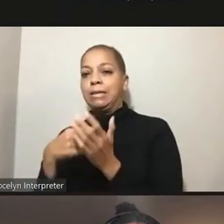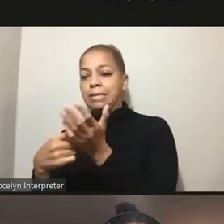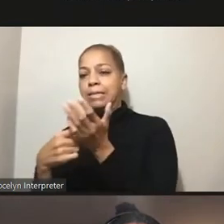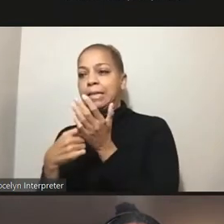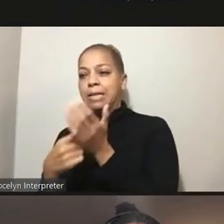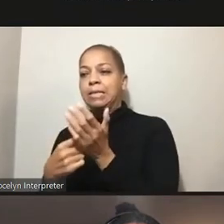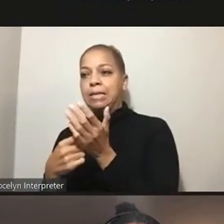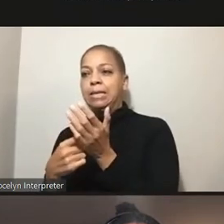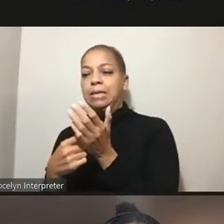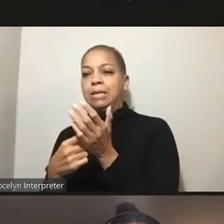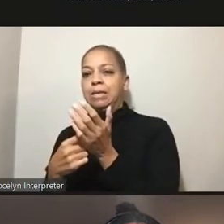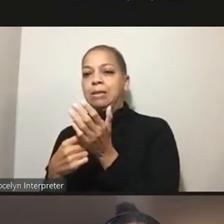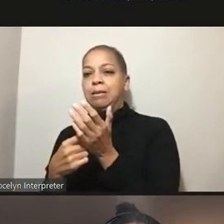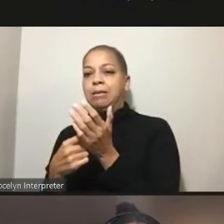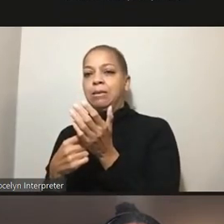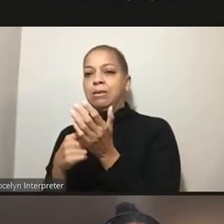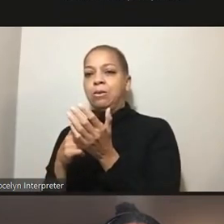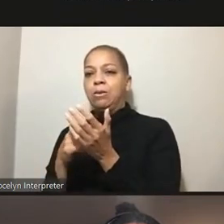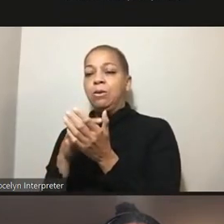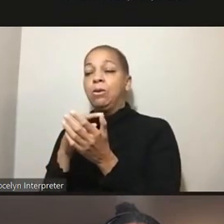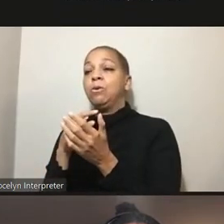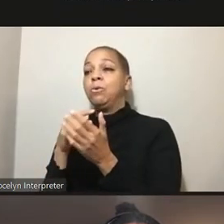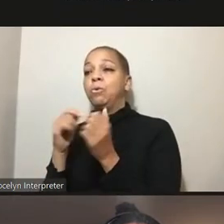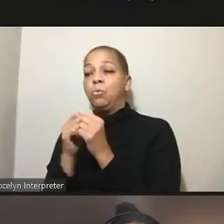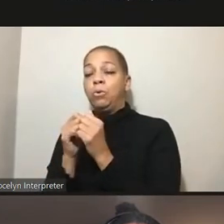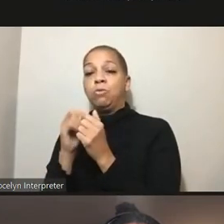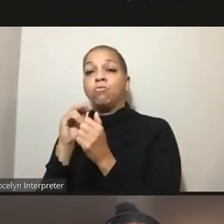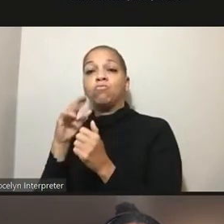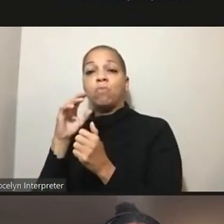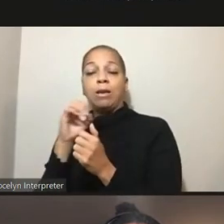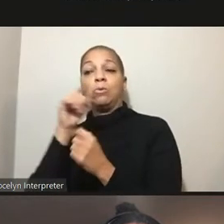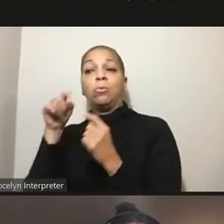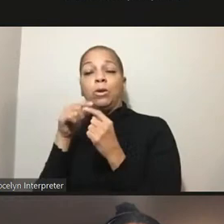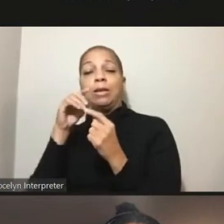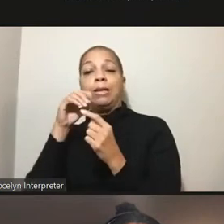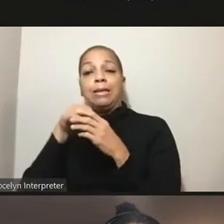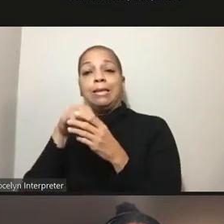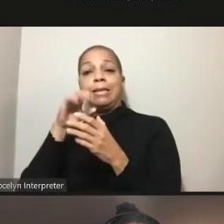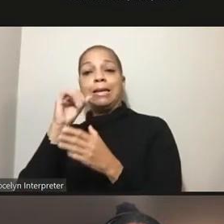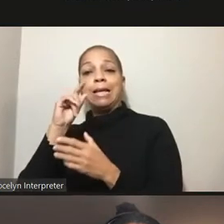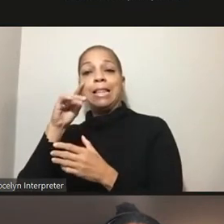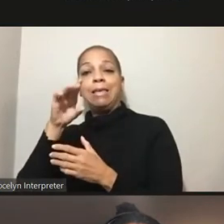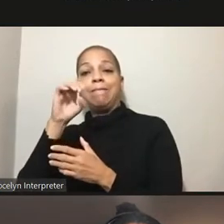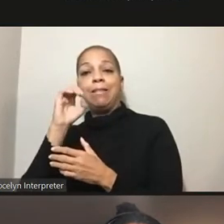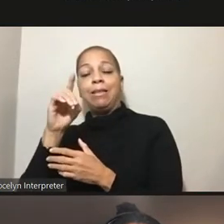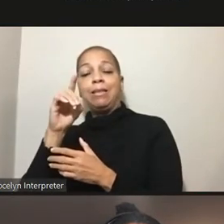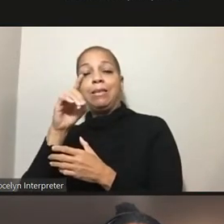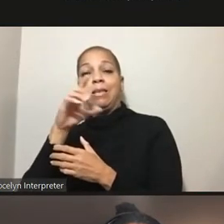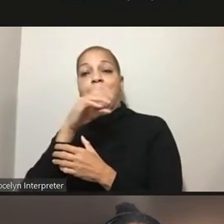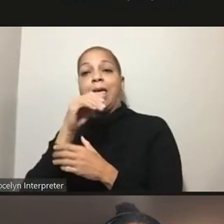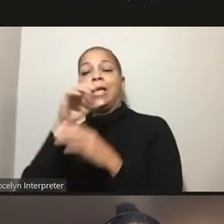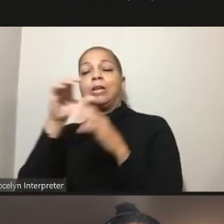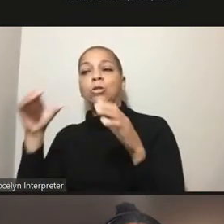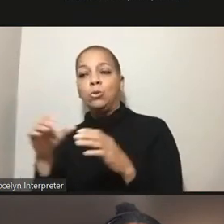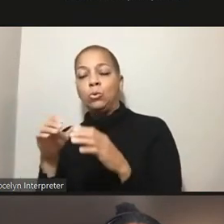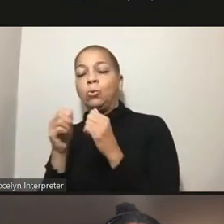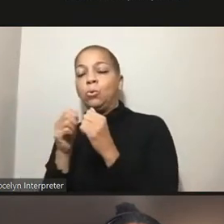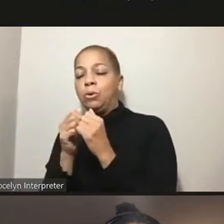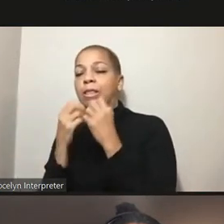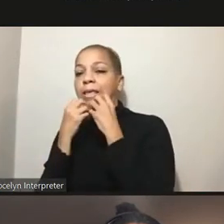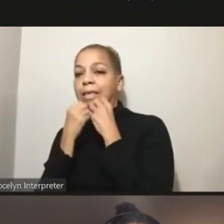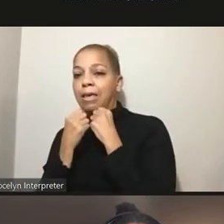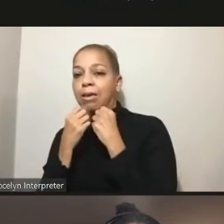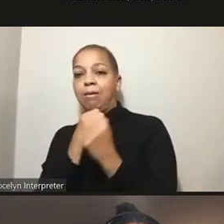to her when in Cleveland, and to do so in a deliberate way, with care and with